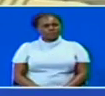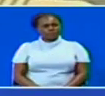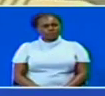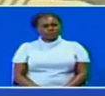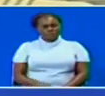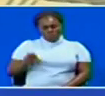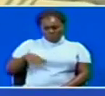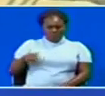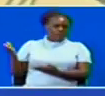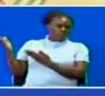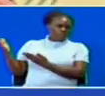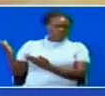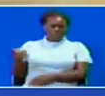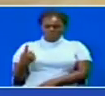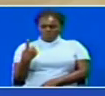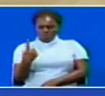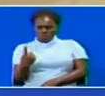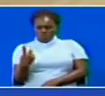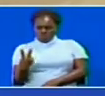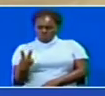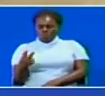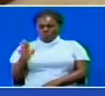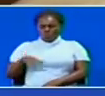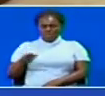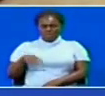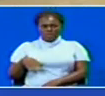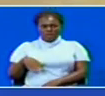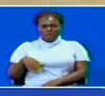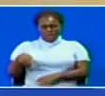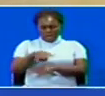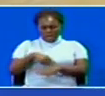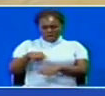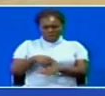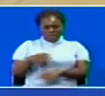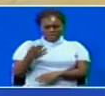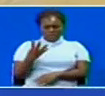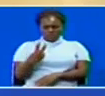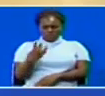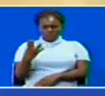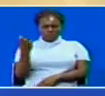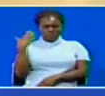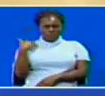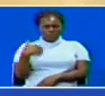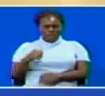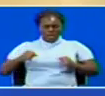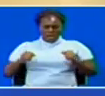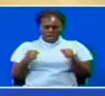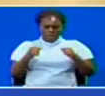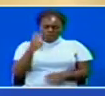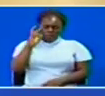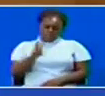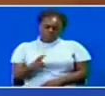Irene Wanjiru is one of the 2 women who delivered here nearly 24 hours ago, staring happily at